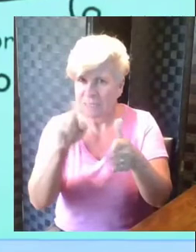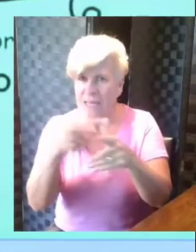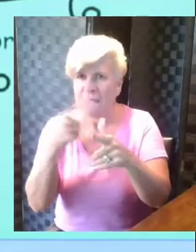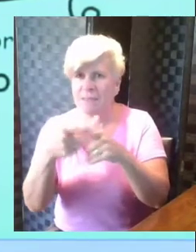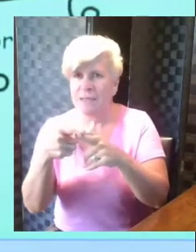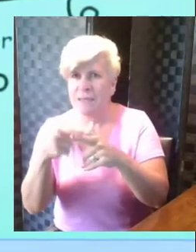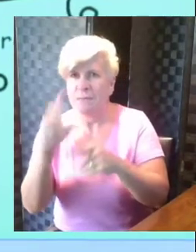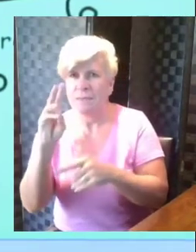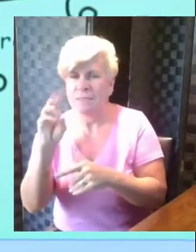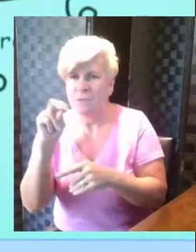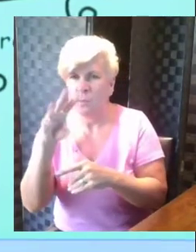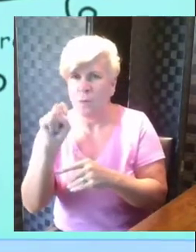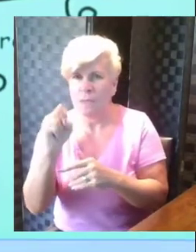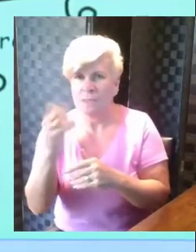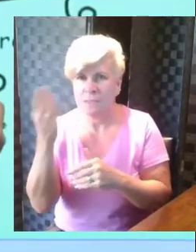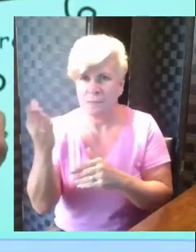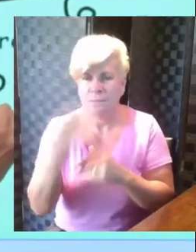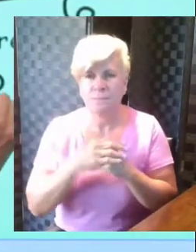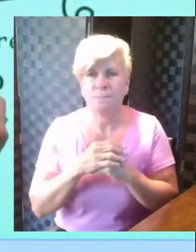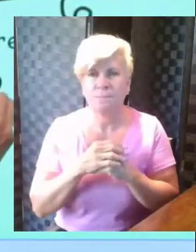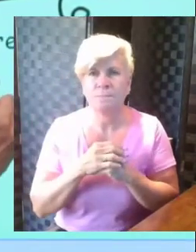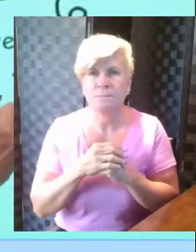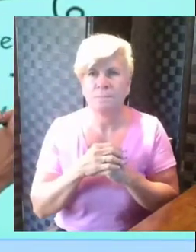I'm going to draw my 6 ones.